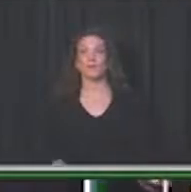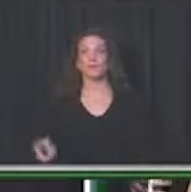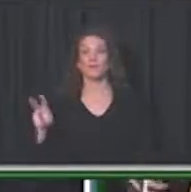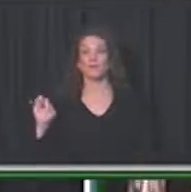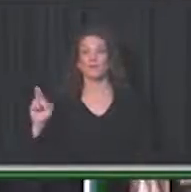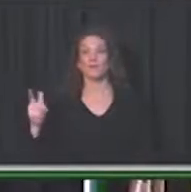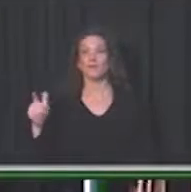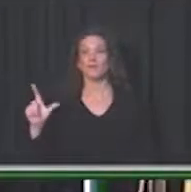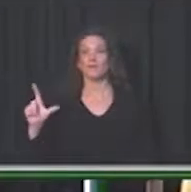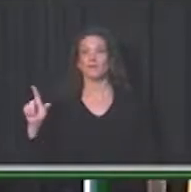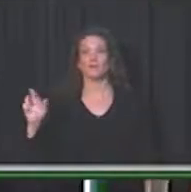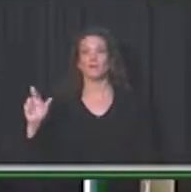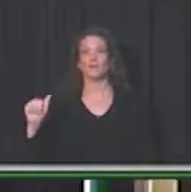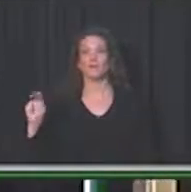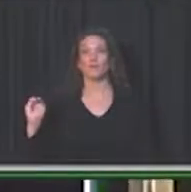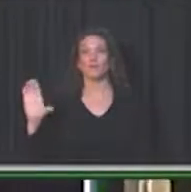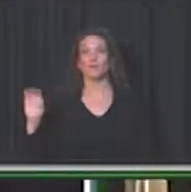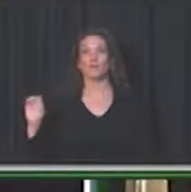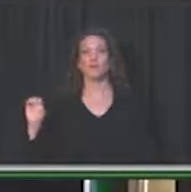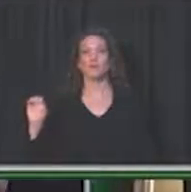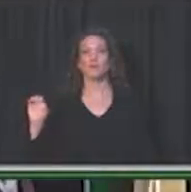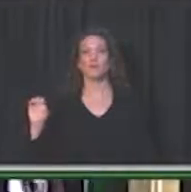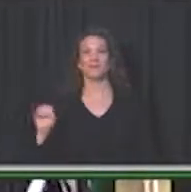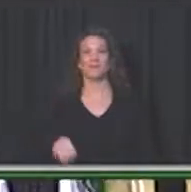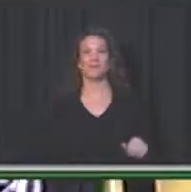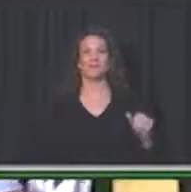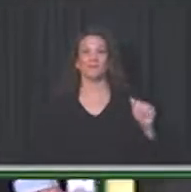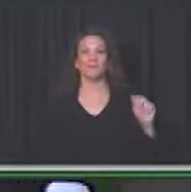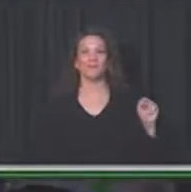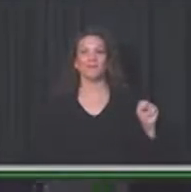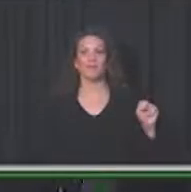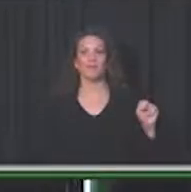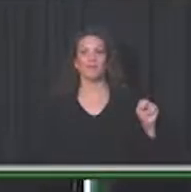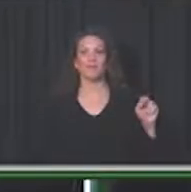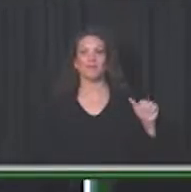Virgil Rambo. Alexandra McMillan.